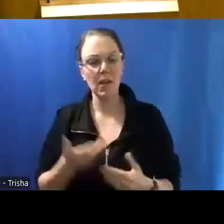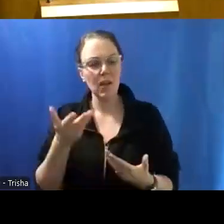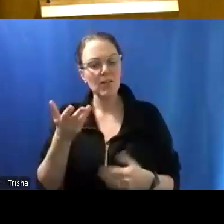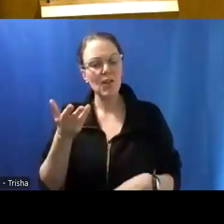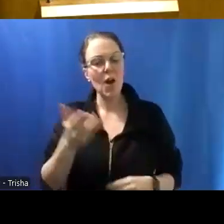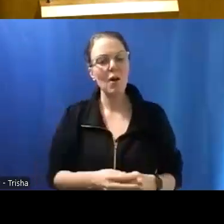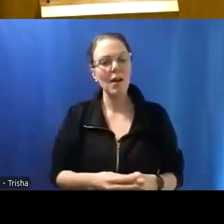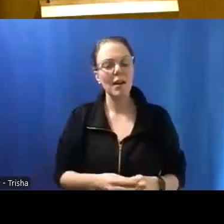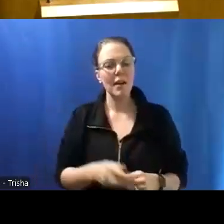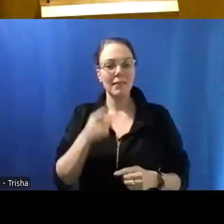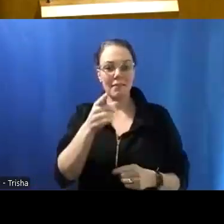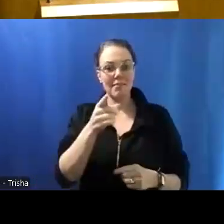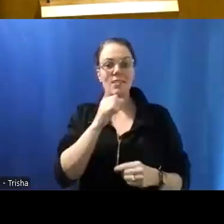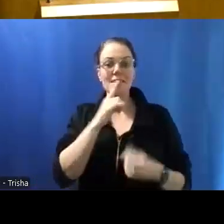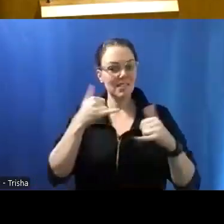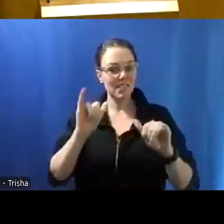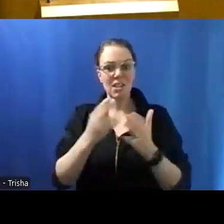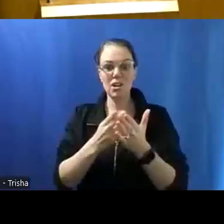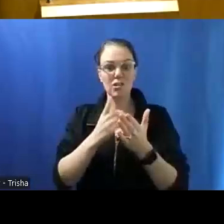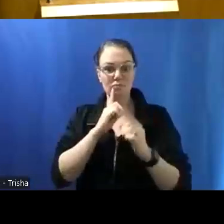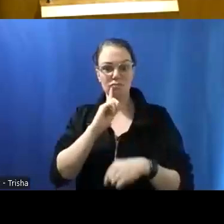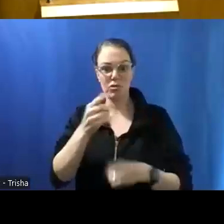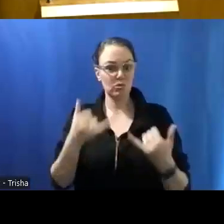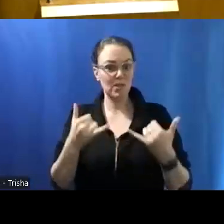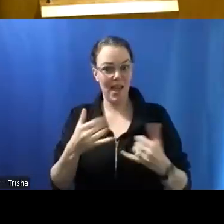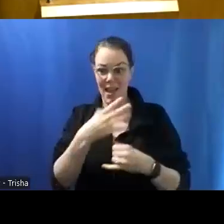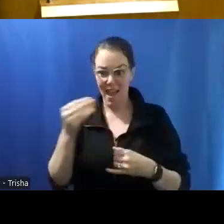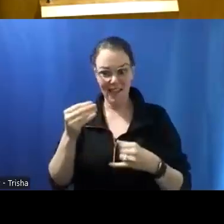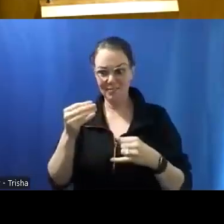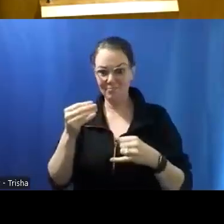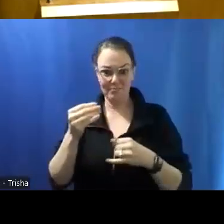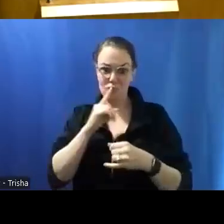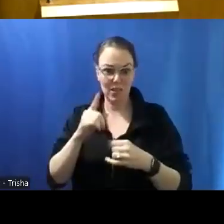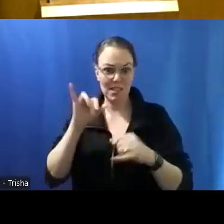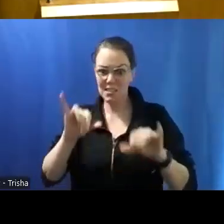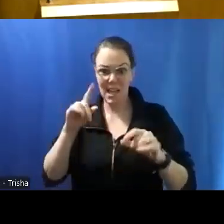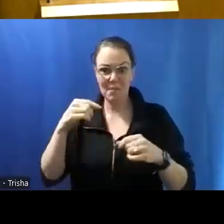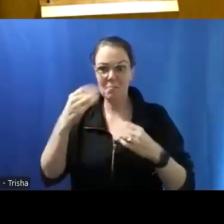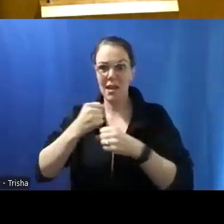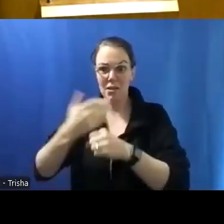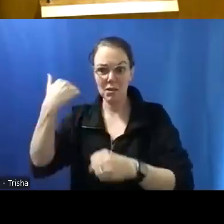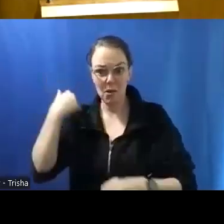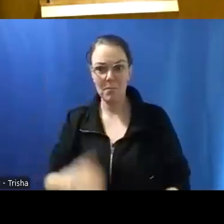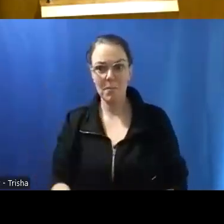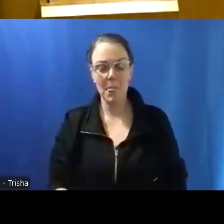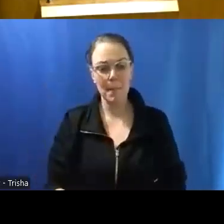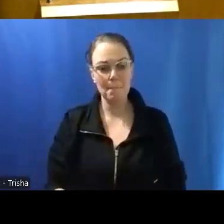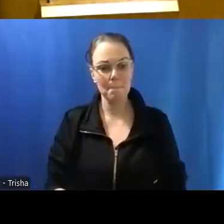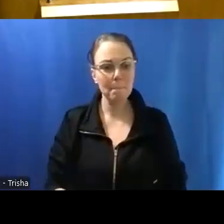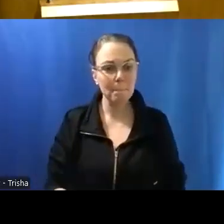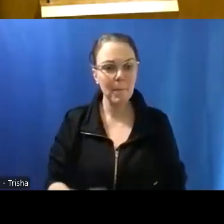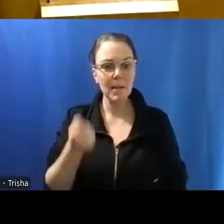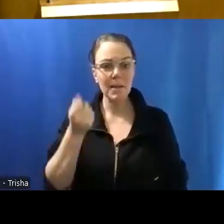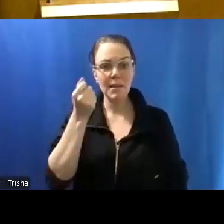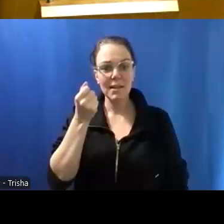So this is true today, and it was true many years ago. For example, in 1970, you can see this